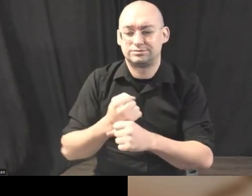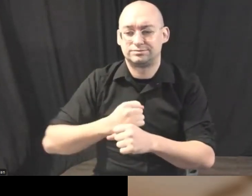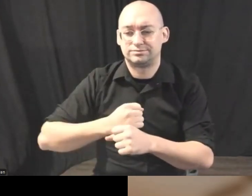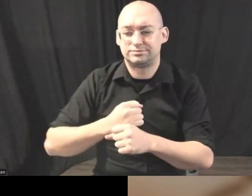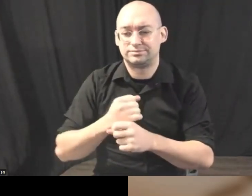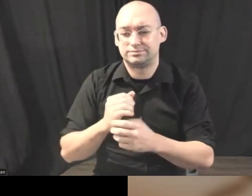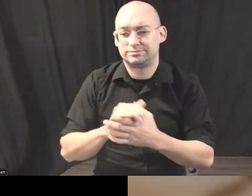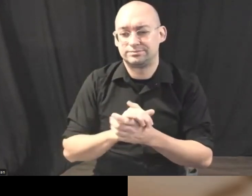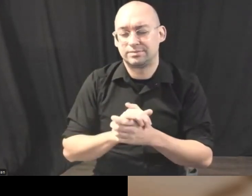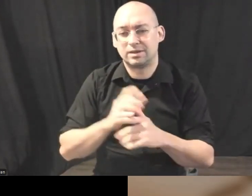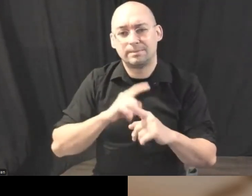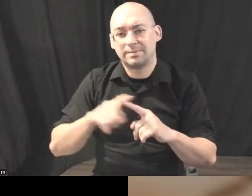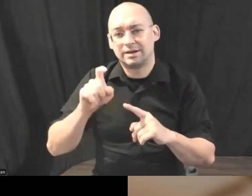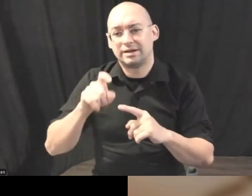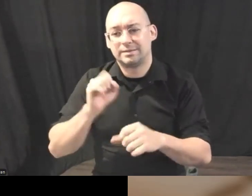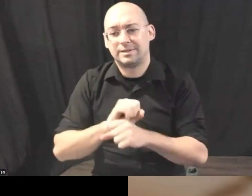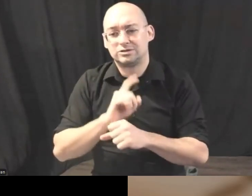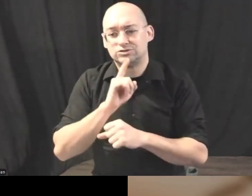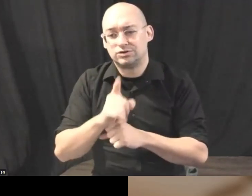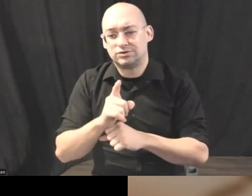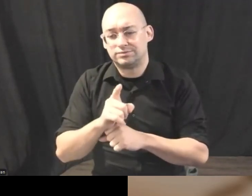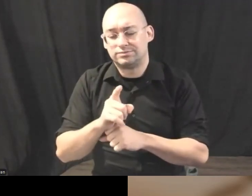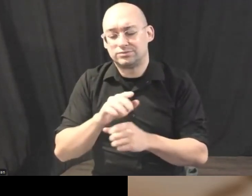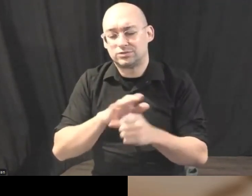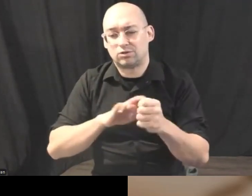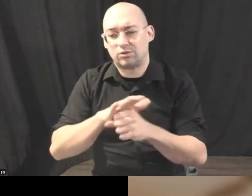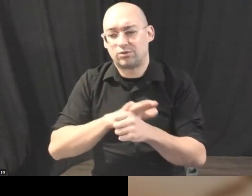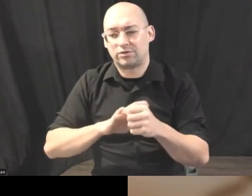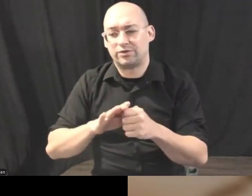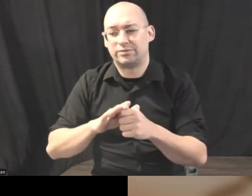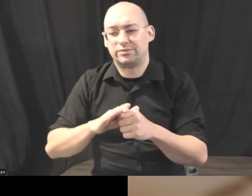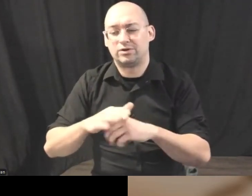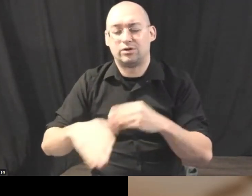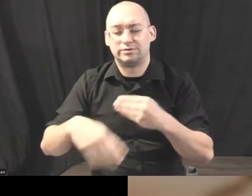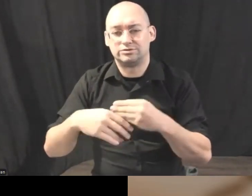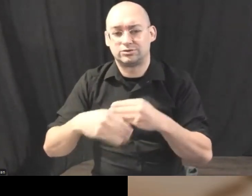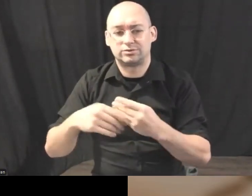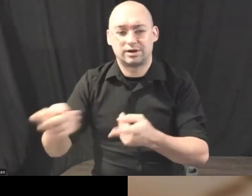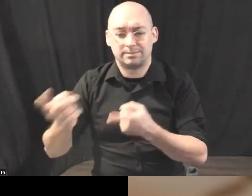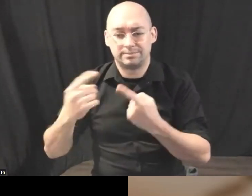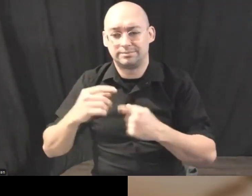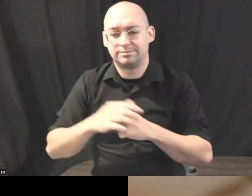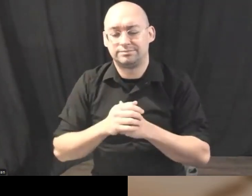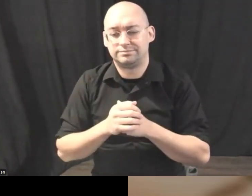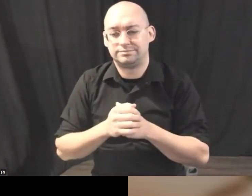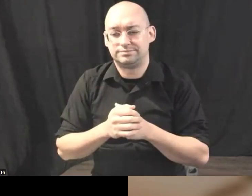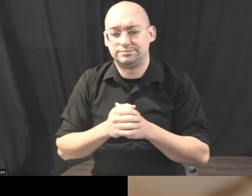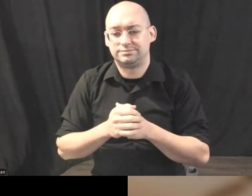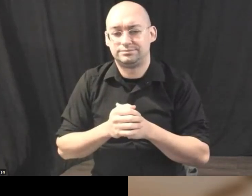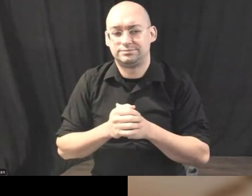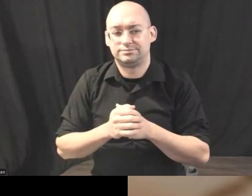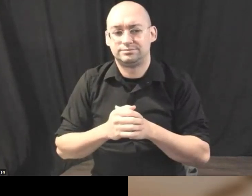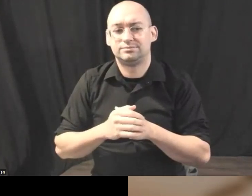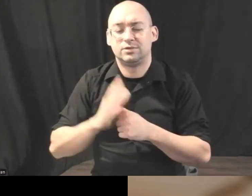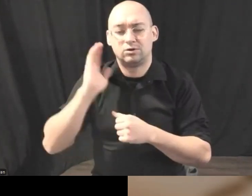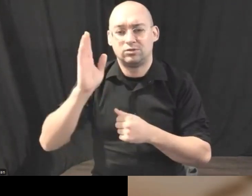need to make sure that the locals also come along here because this is going to be a really